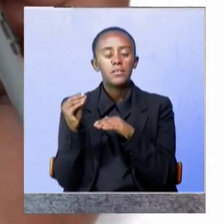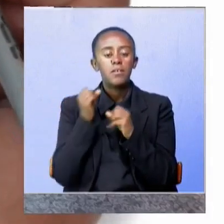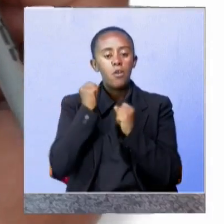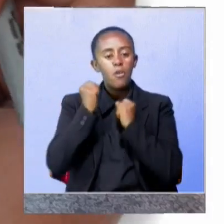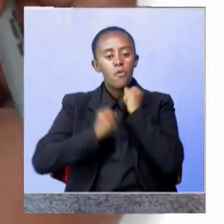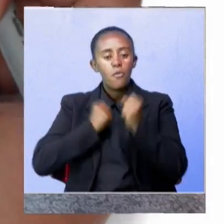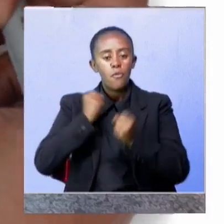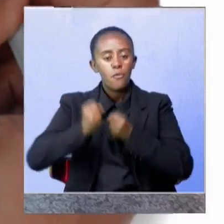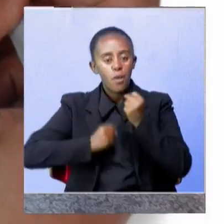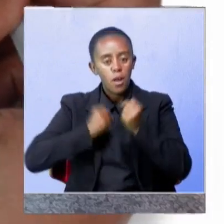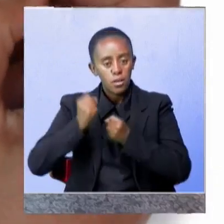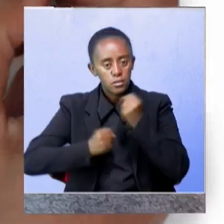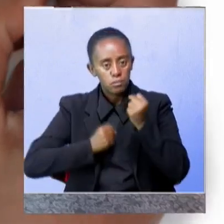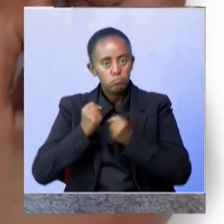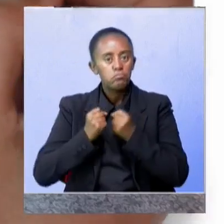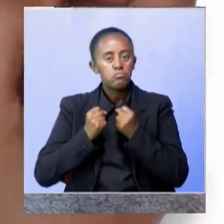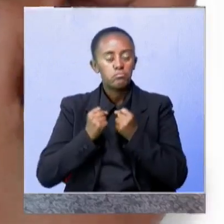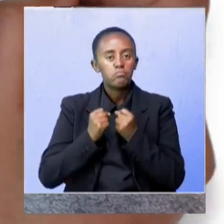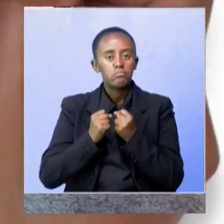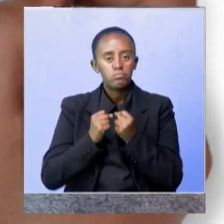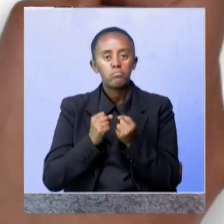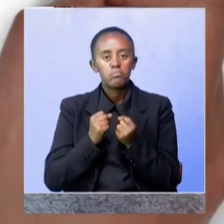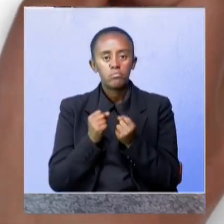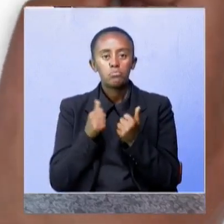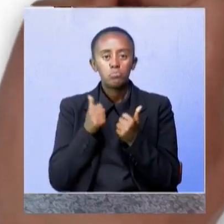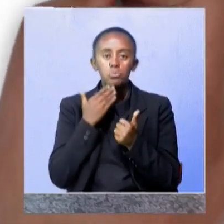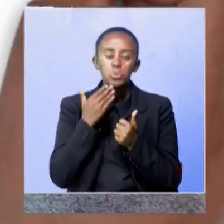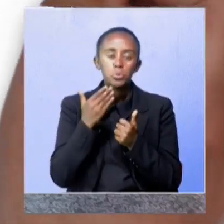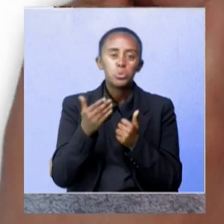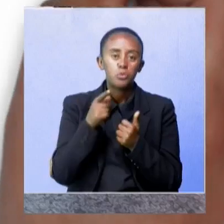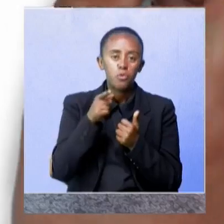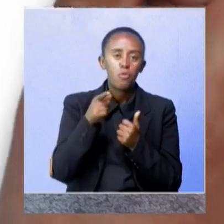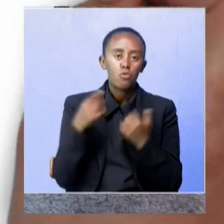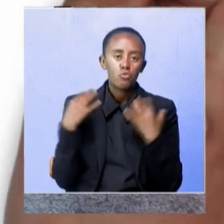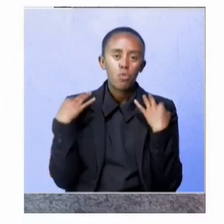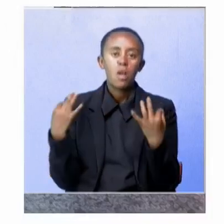running are good for your health.